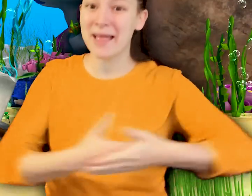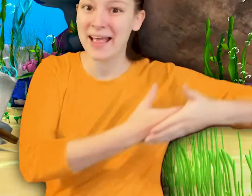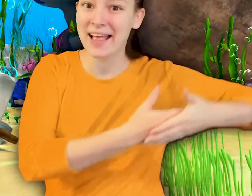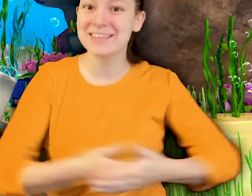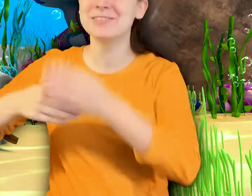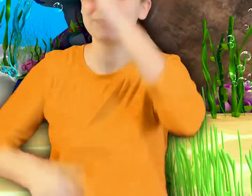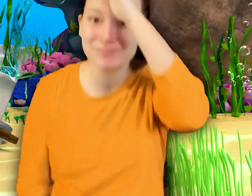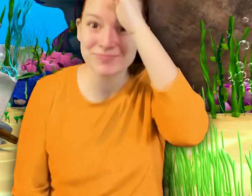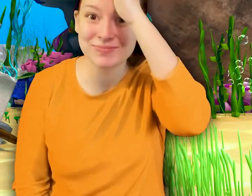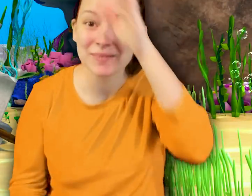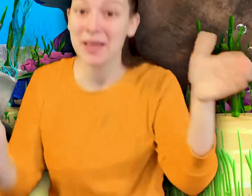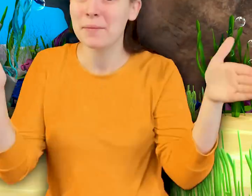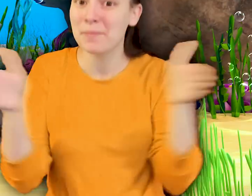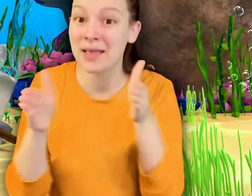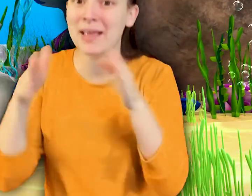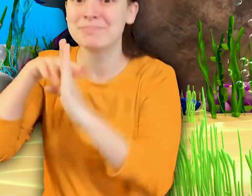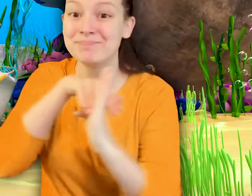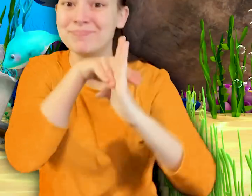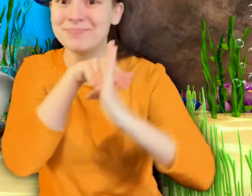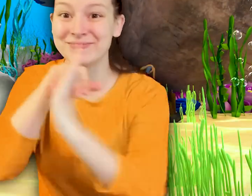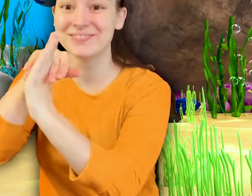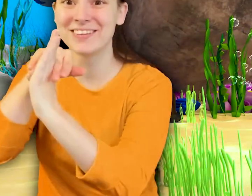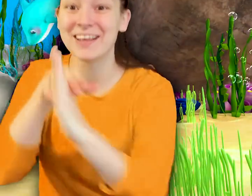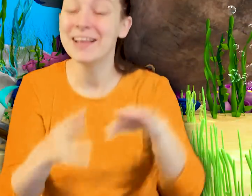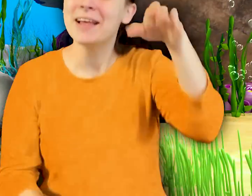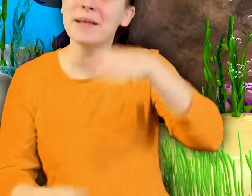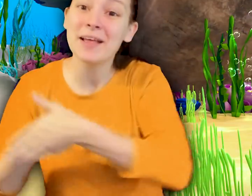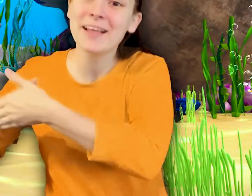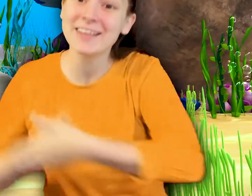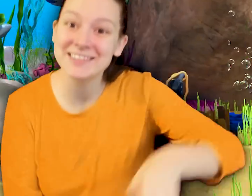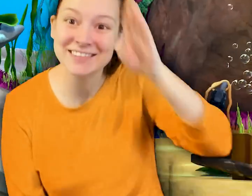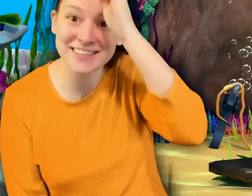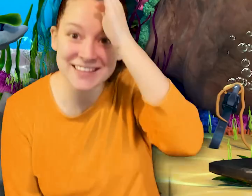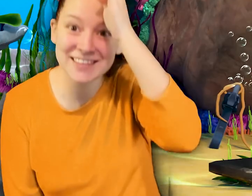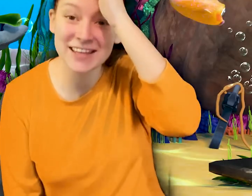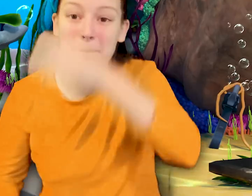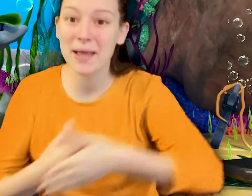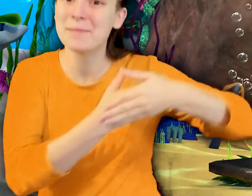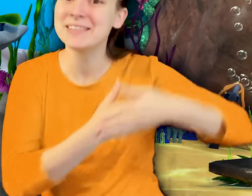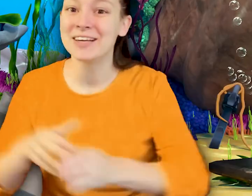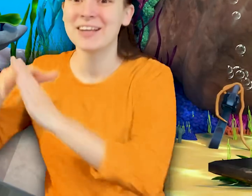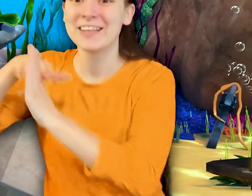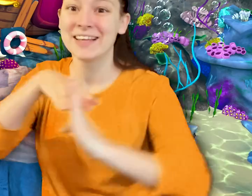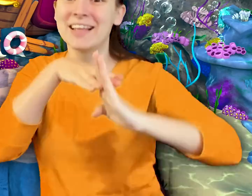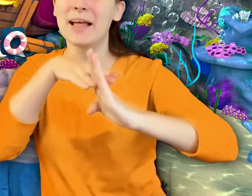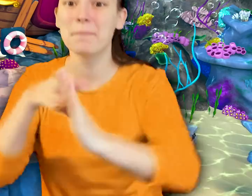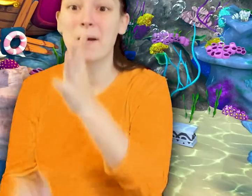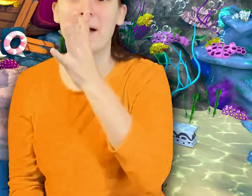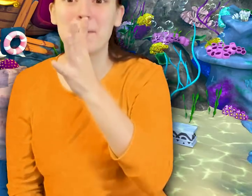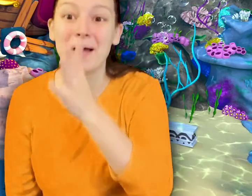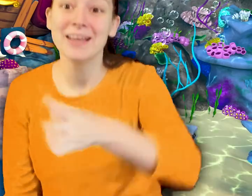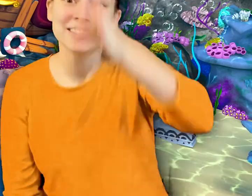baby shark do do do do doo doo baby shark do doo doo doo doo doo baby shark doo doo doo doo doo baby